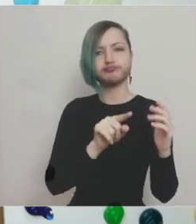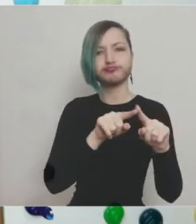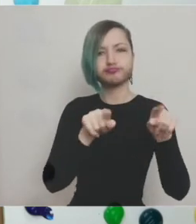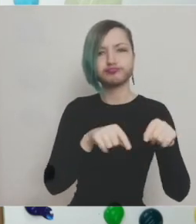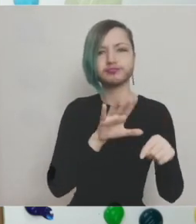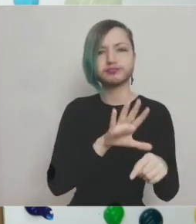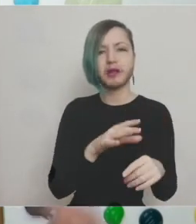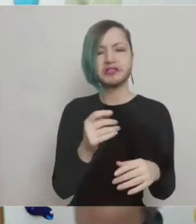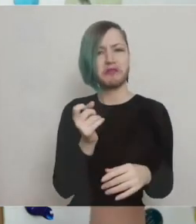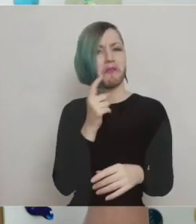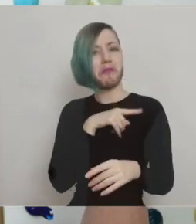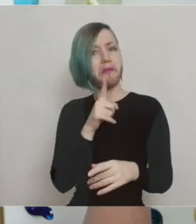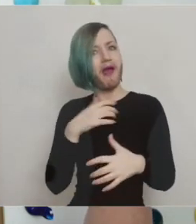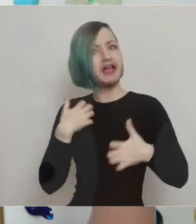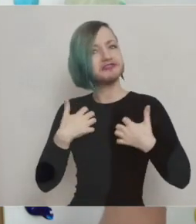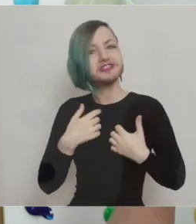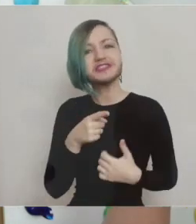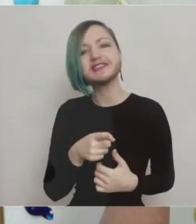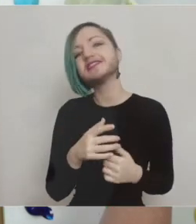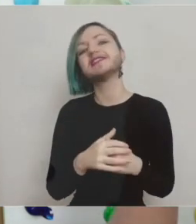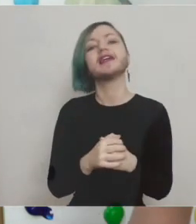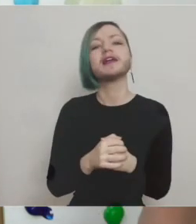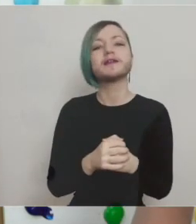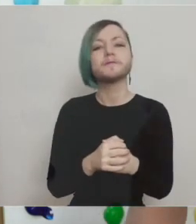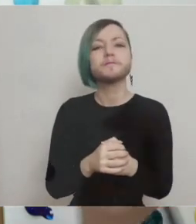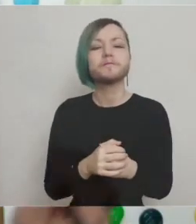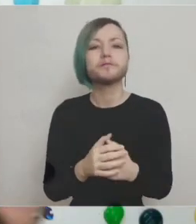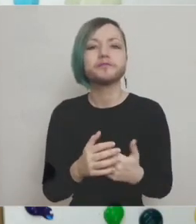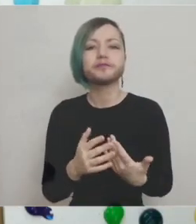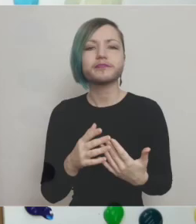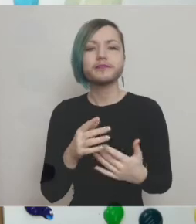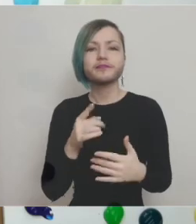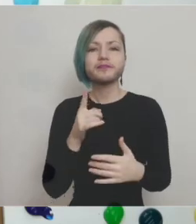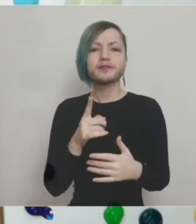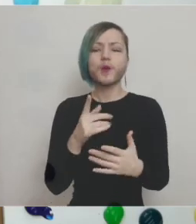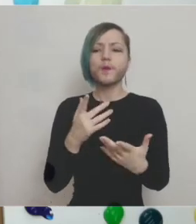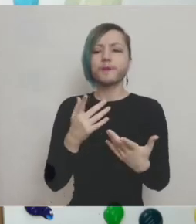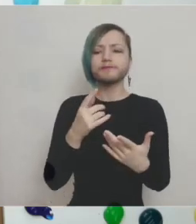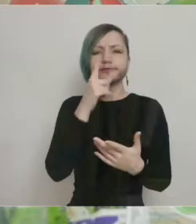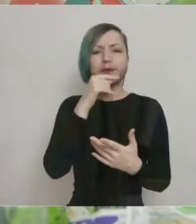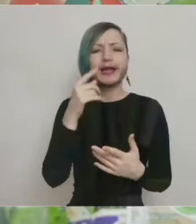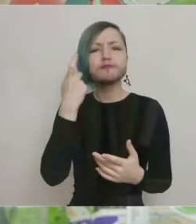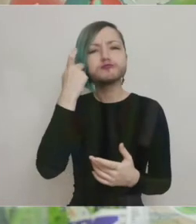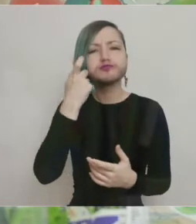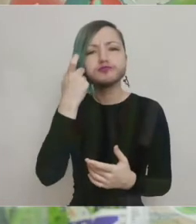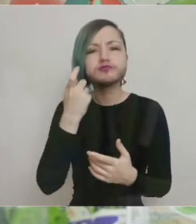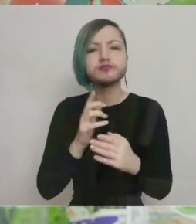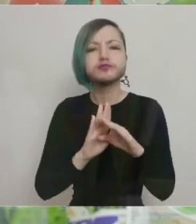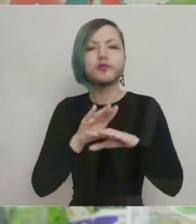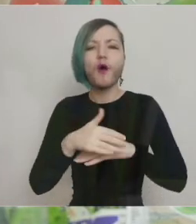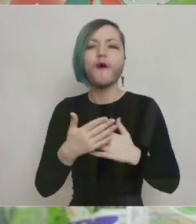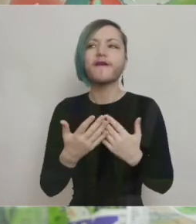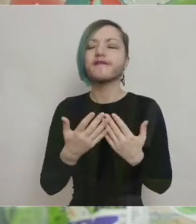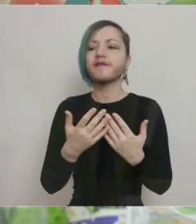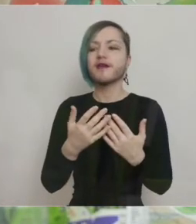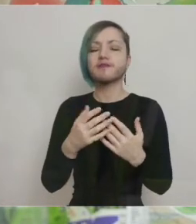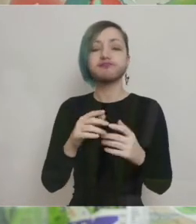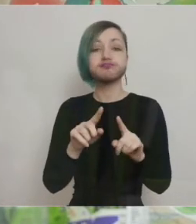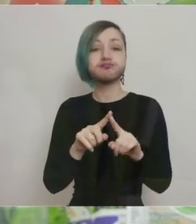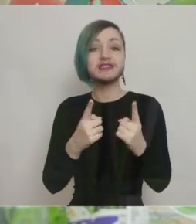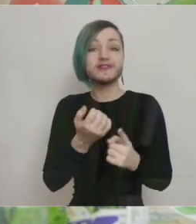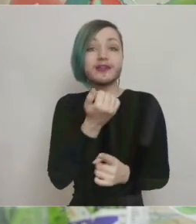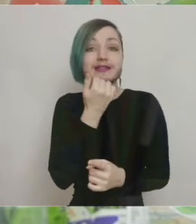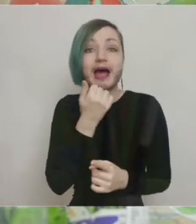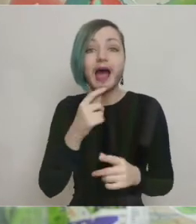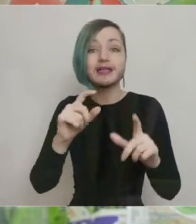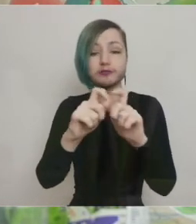odd and interesting. And it's also good to think about how you have different size and different